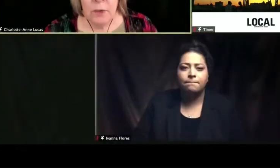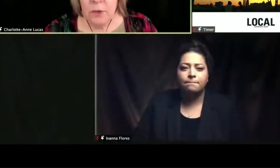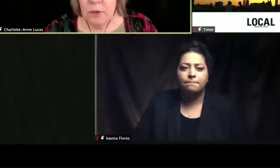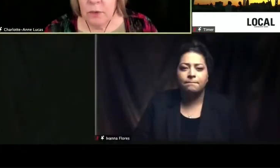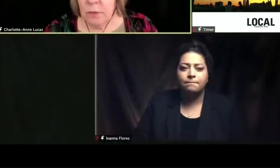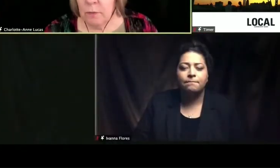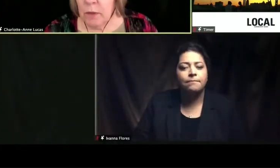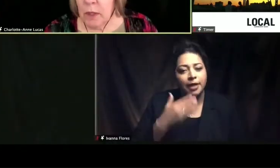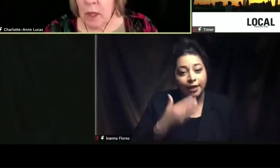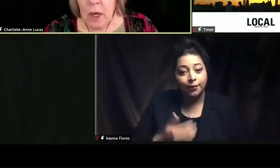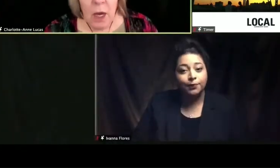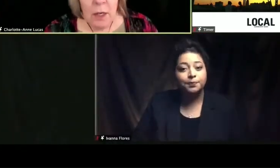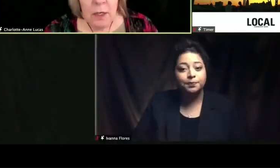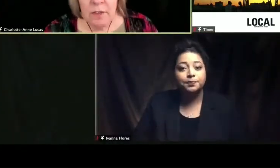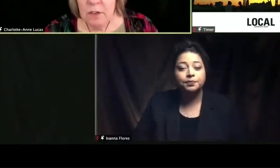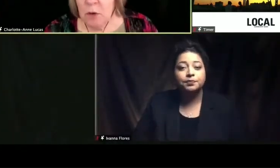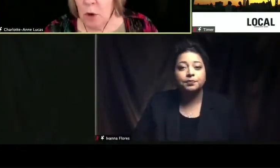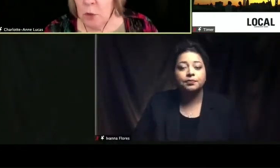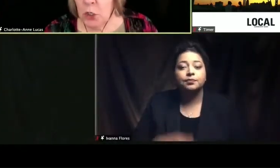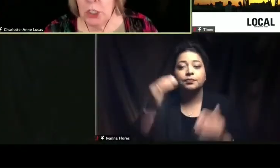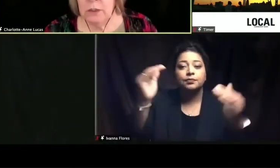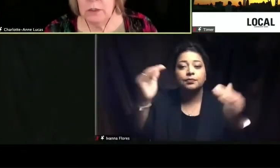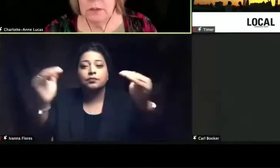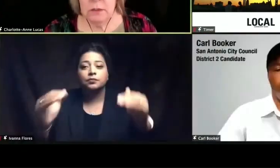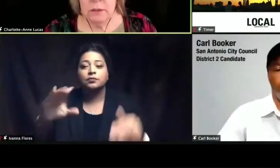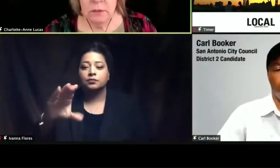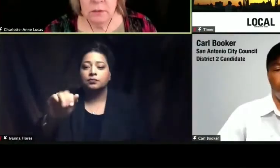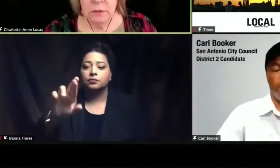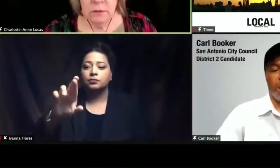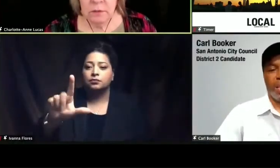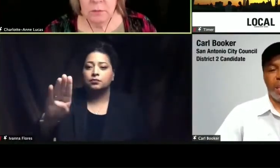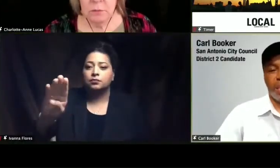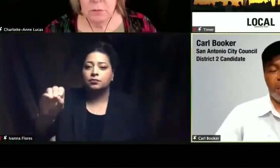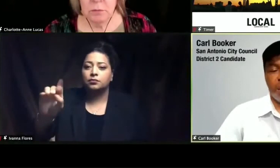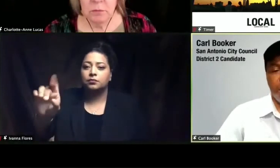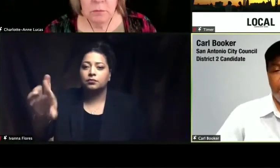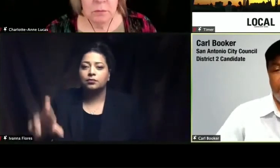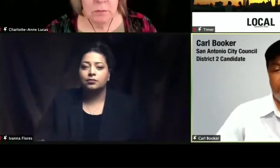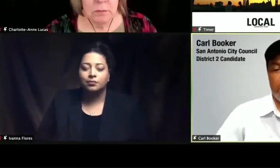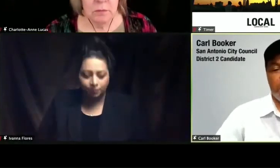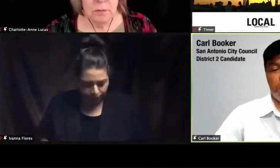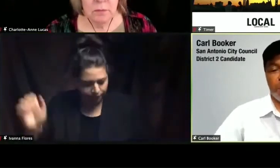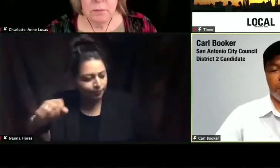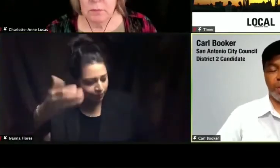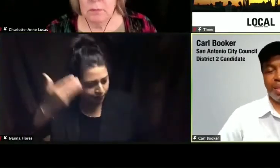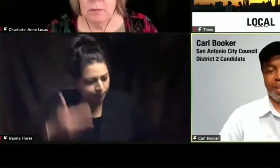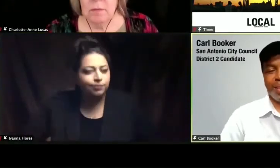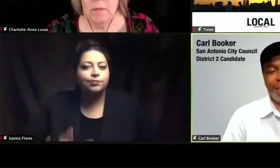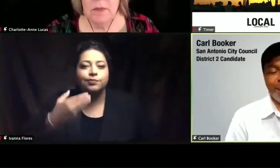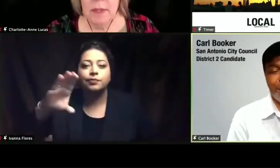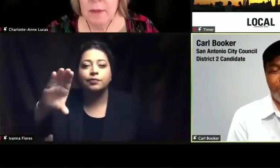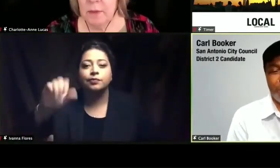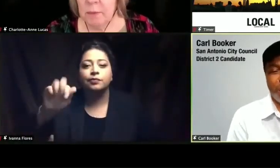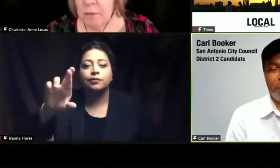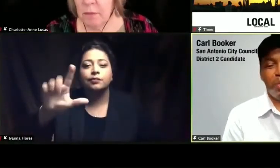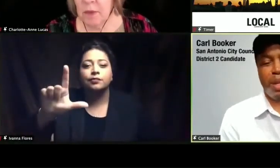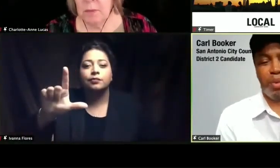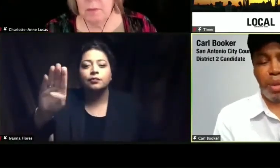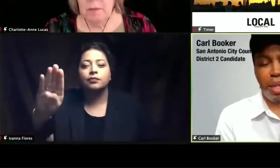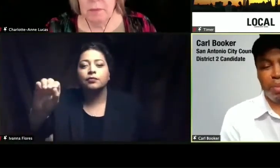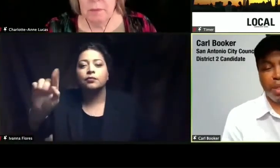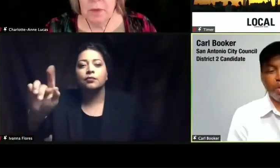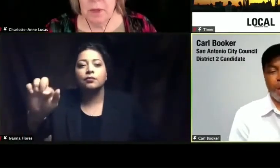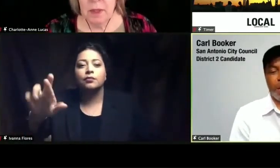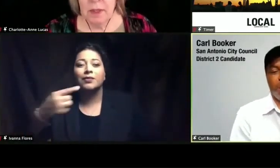Thank you. Next is Carl Booker. Yes, my name is Carl Booker. Again, this word keeps